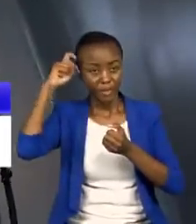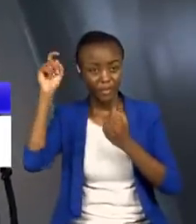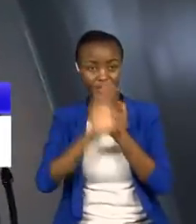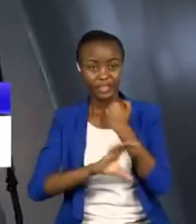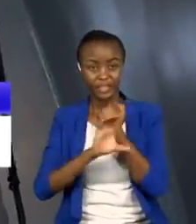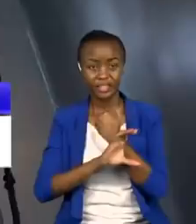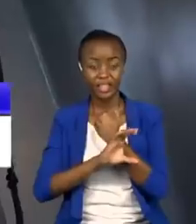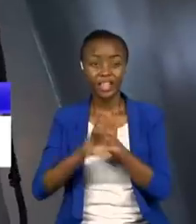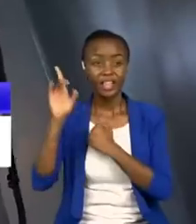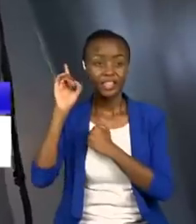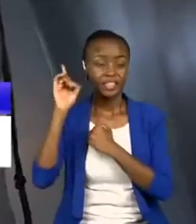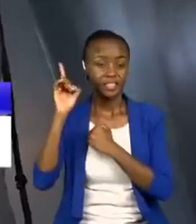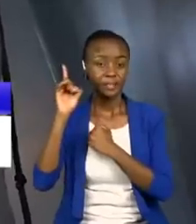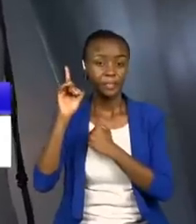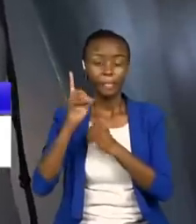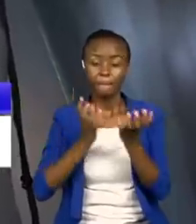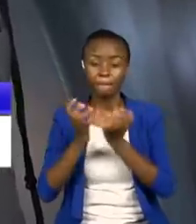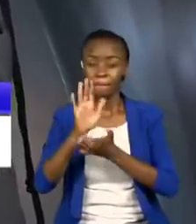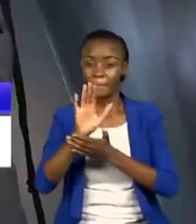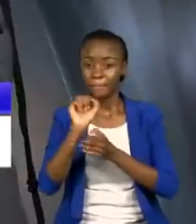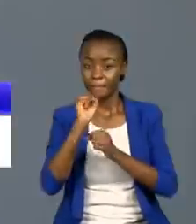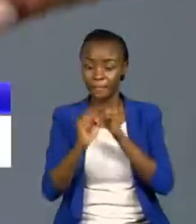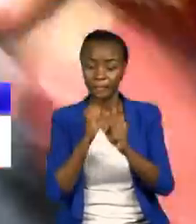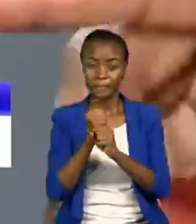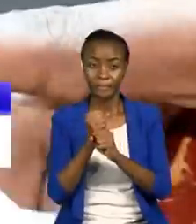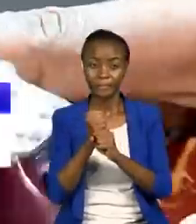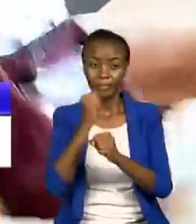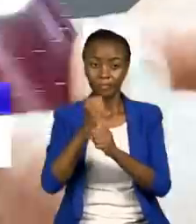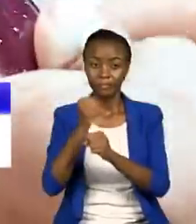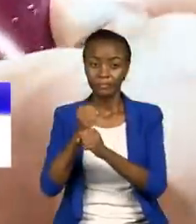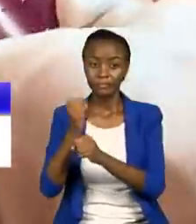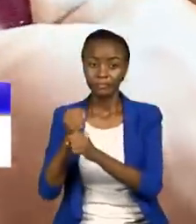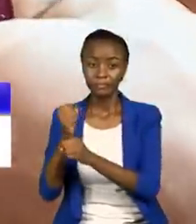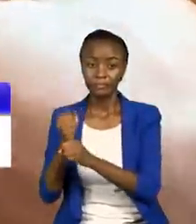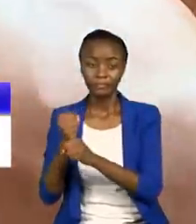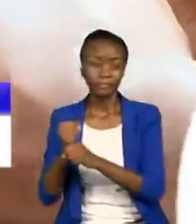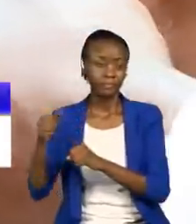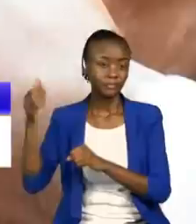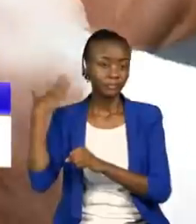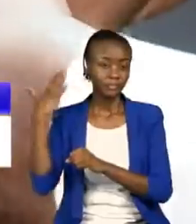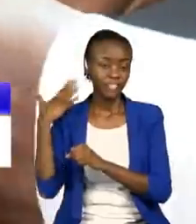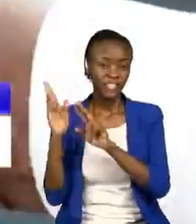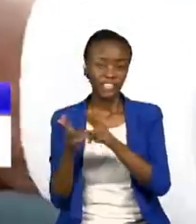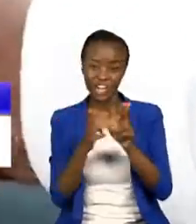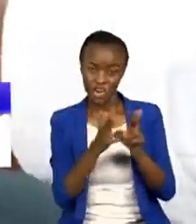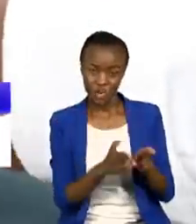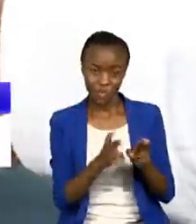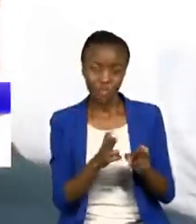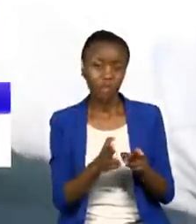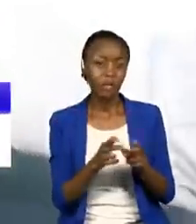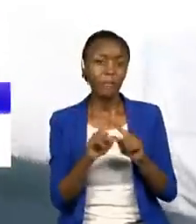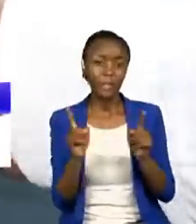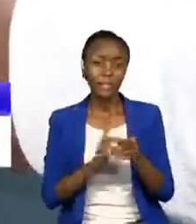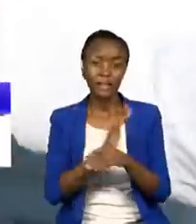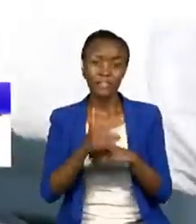Barkat has been in the shaving business for 5 years now, operating in the traditional static barbershop. But when COVID-19